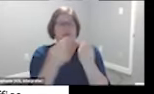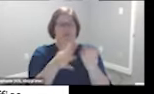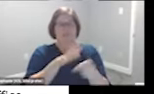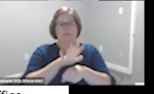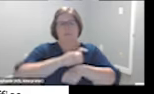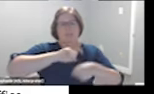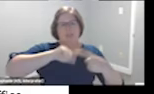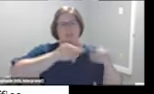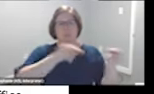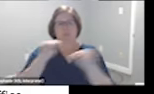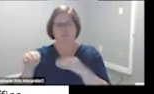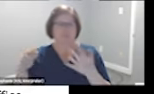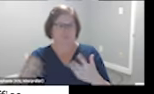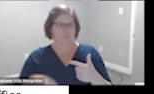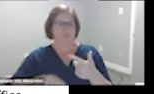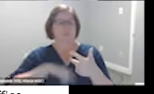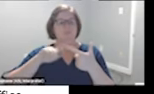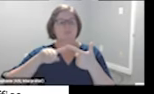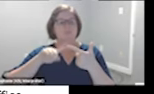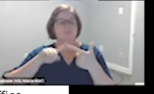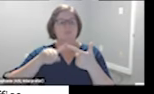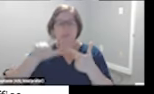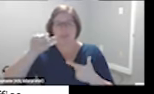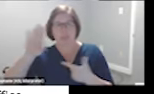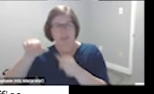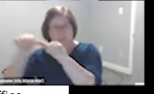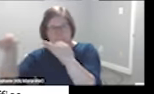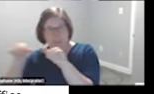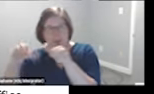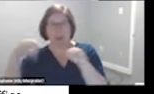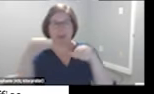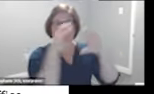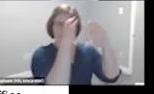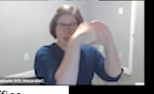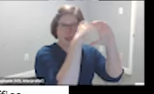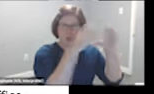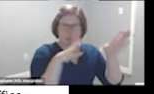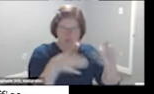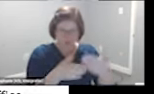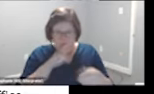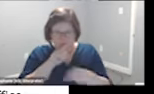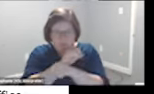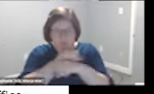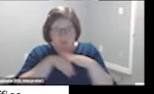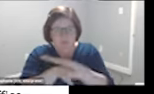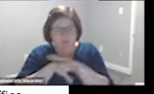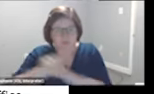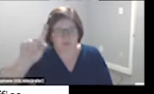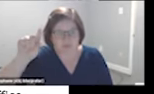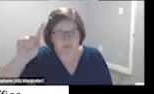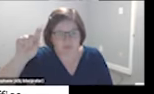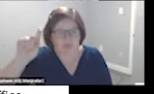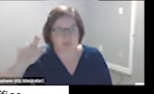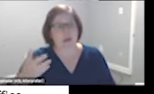Are lab spaces and telescopes rooms actually accessible? These spaces are probably the ones that least cared